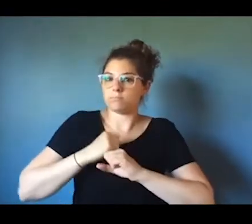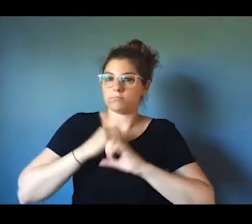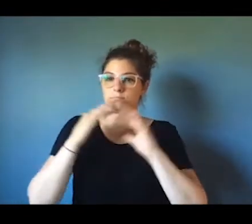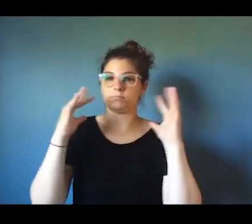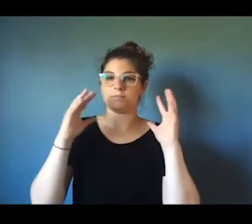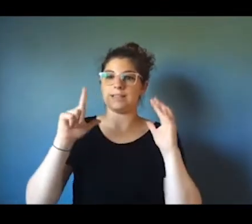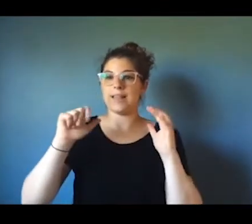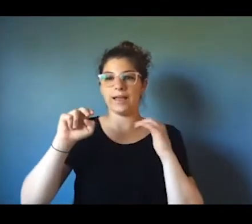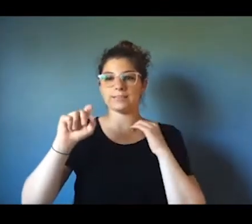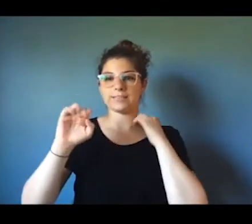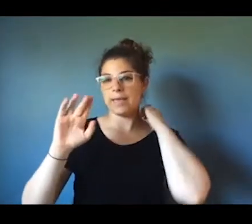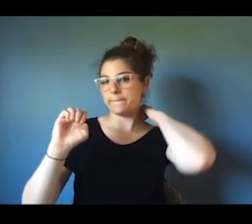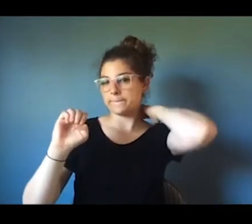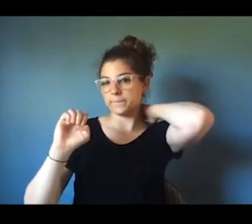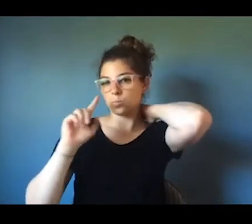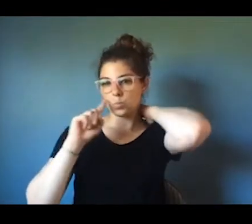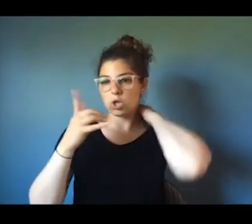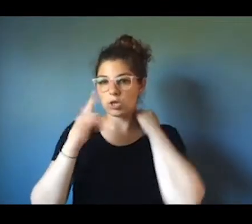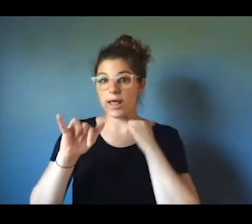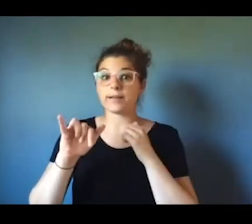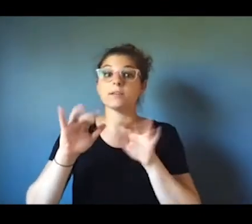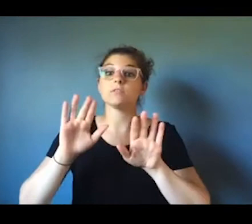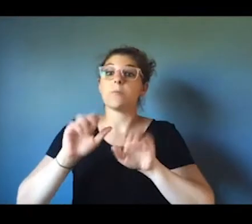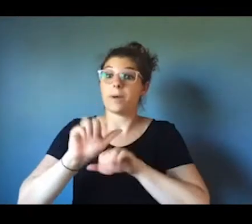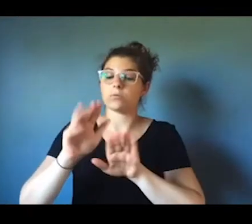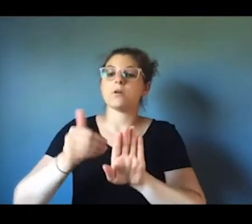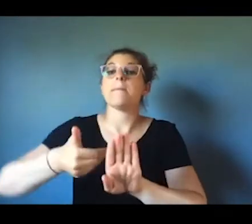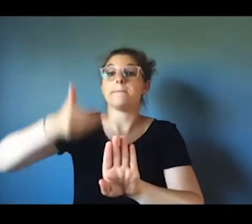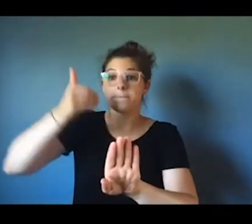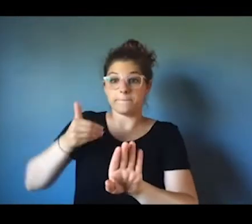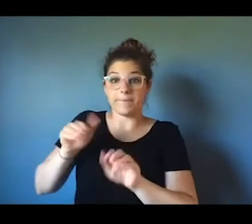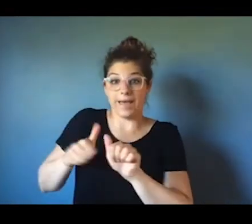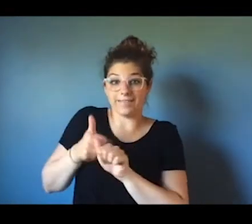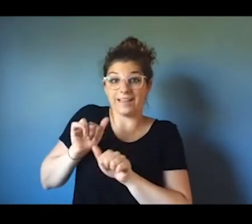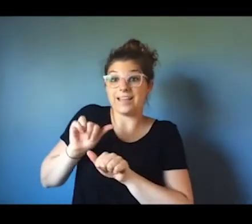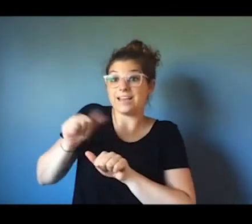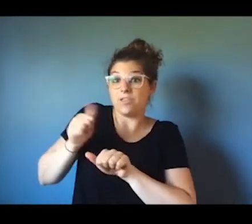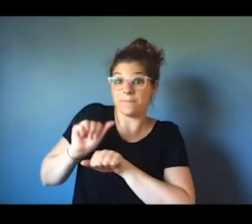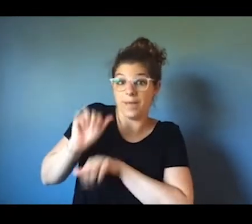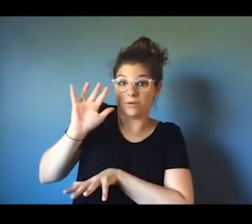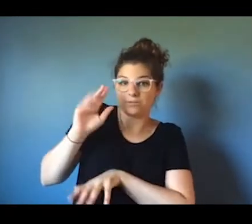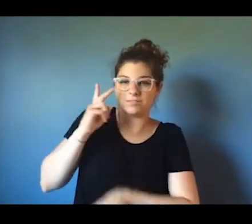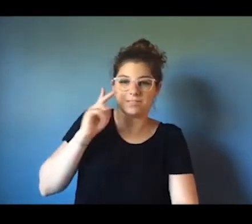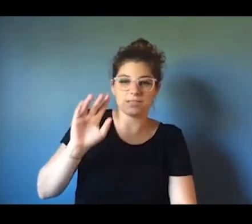understand what this landscape is going to look like. Then behind that is another mountain. Let me